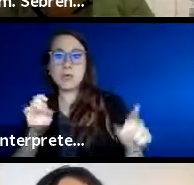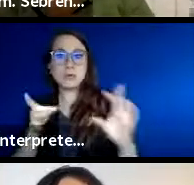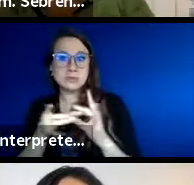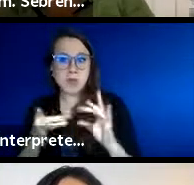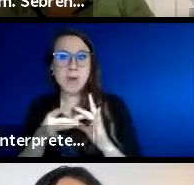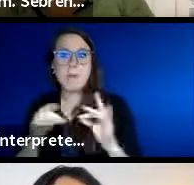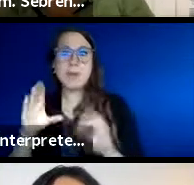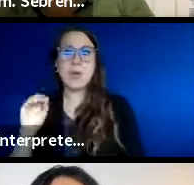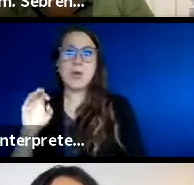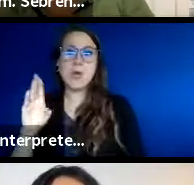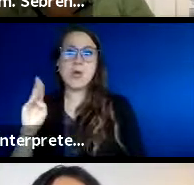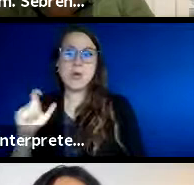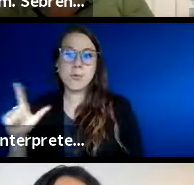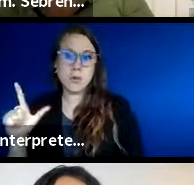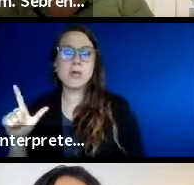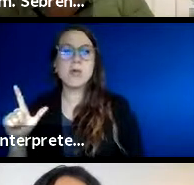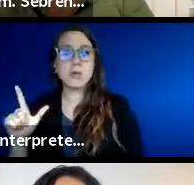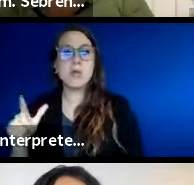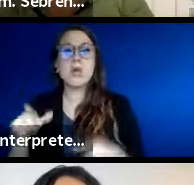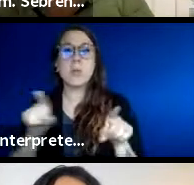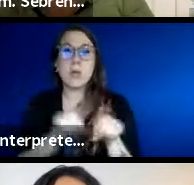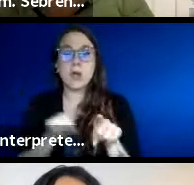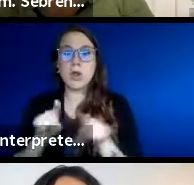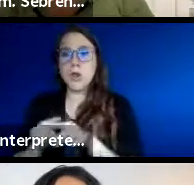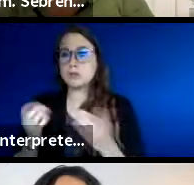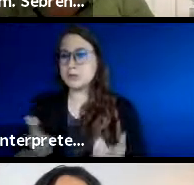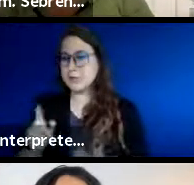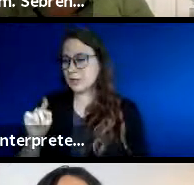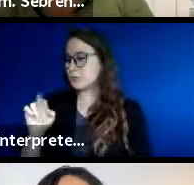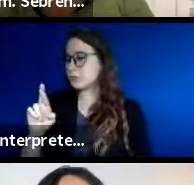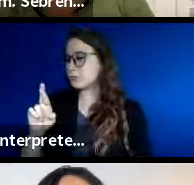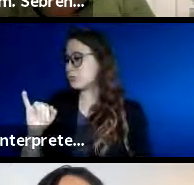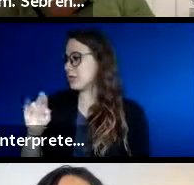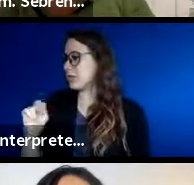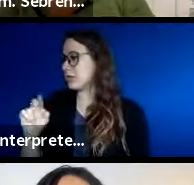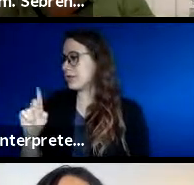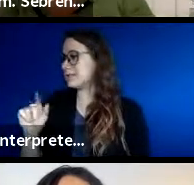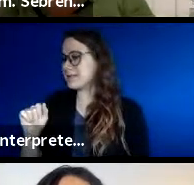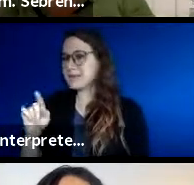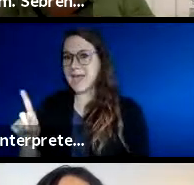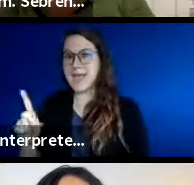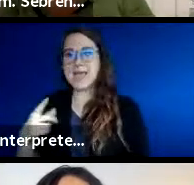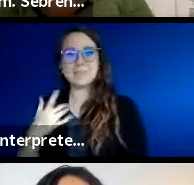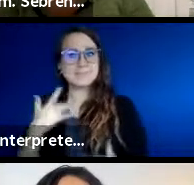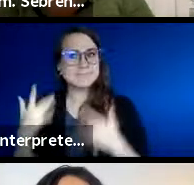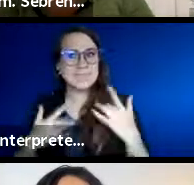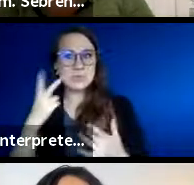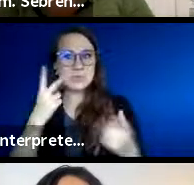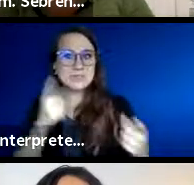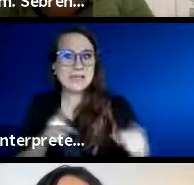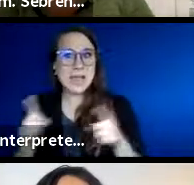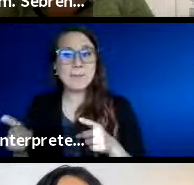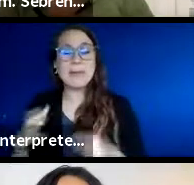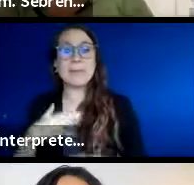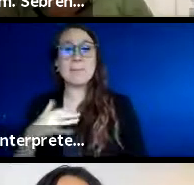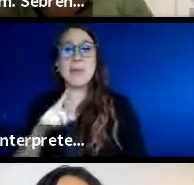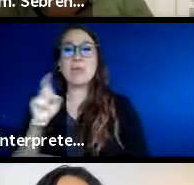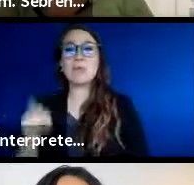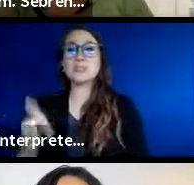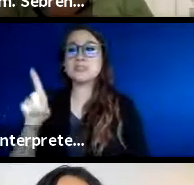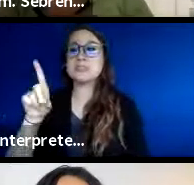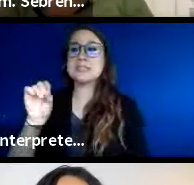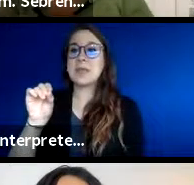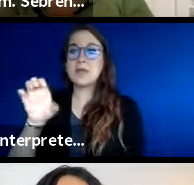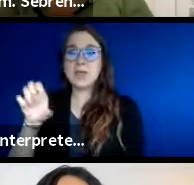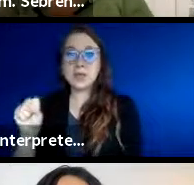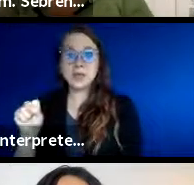Cromwell. We are also in Trinidad very happy to see that happening. My question is about DOES.